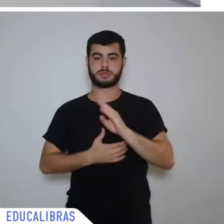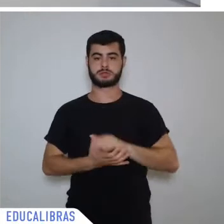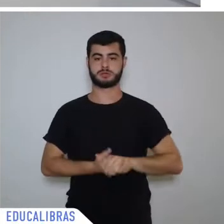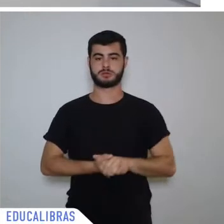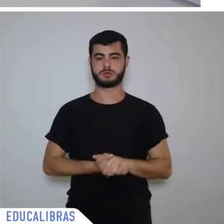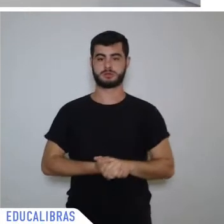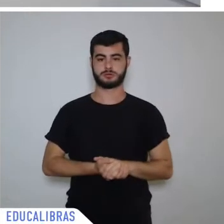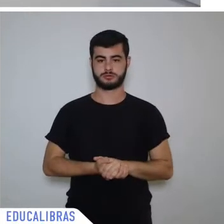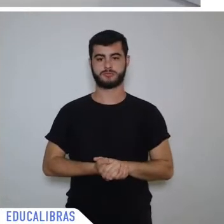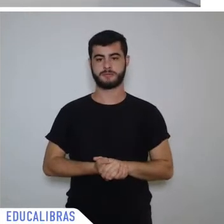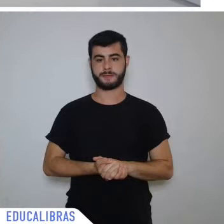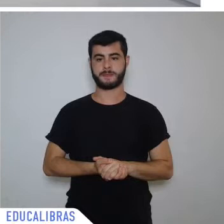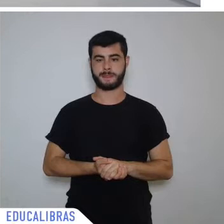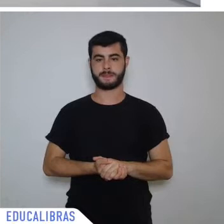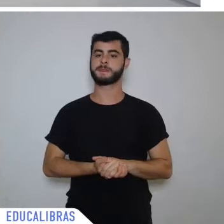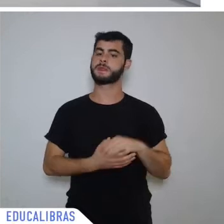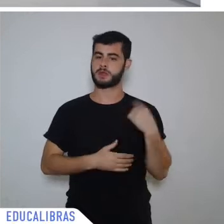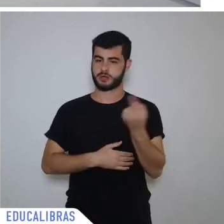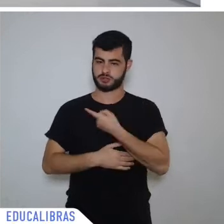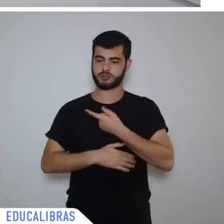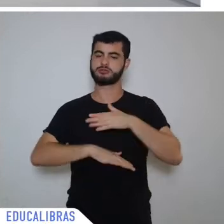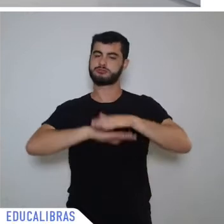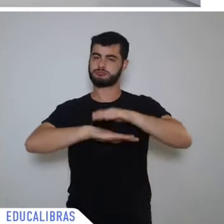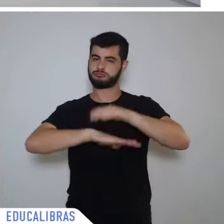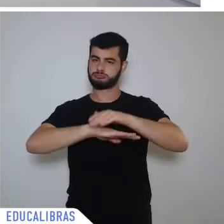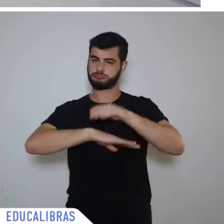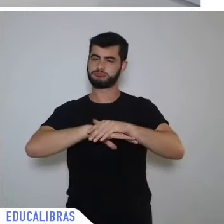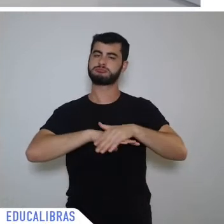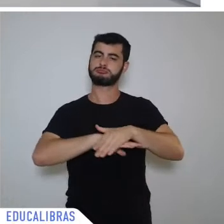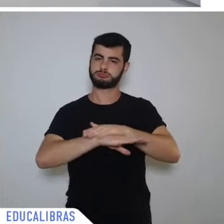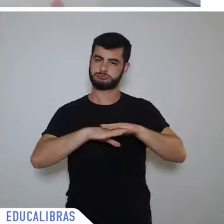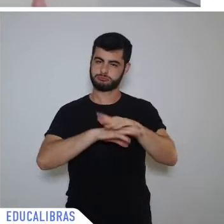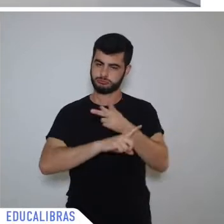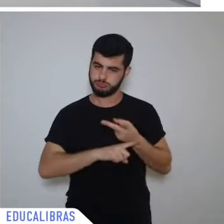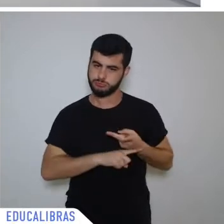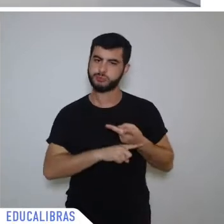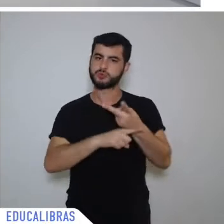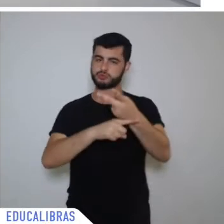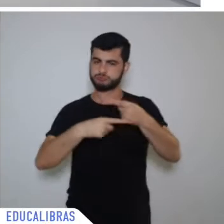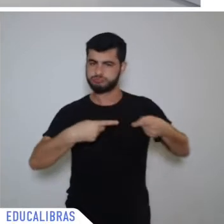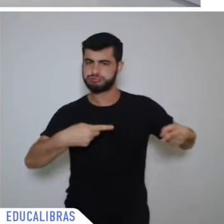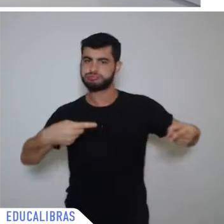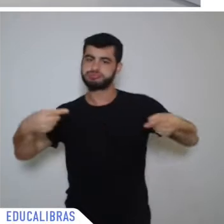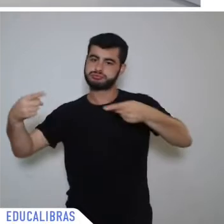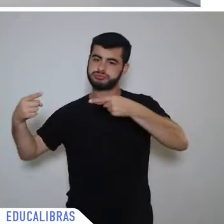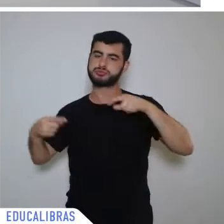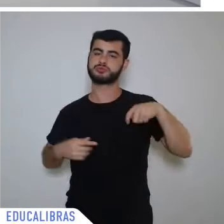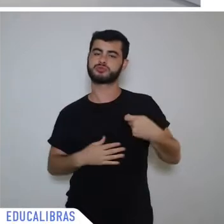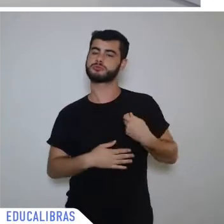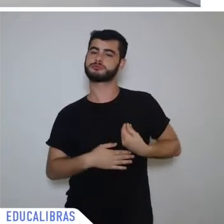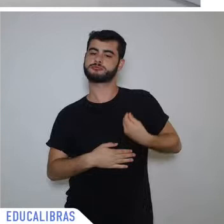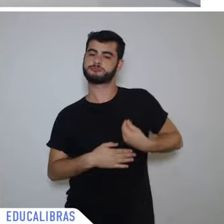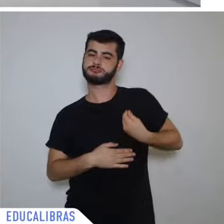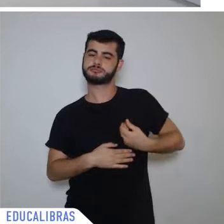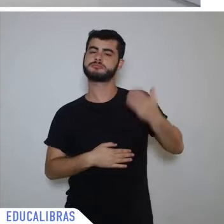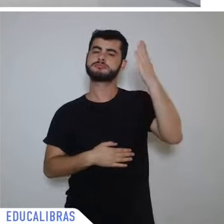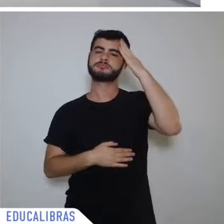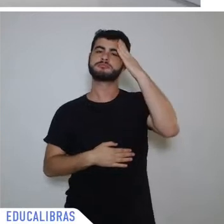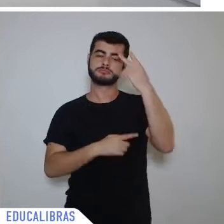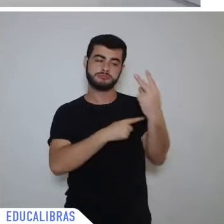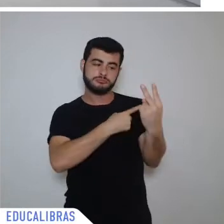local politics. She also says we're talking about good life for Black